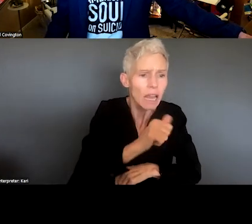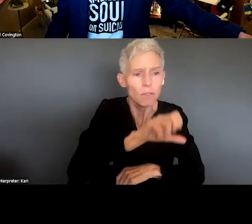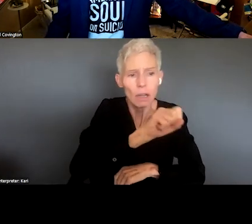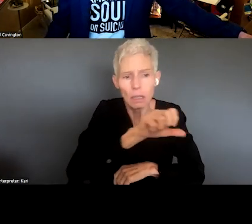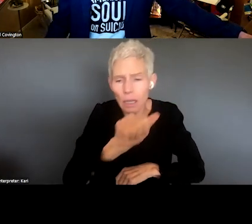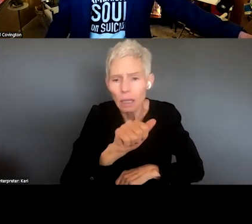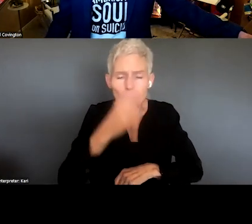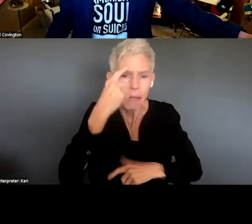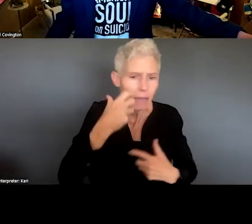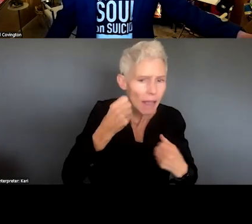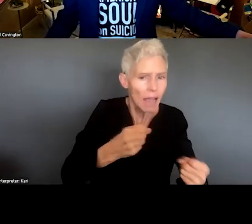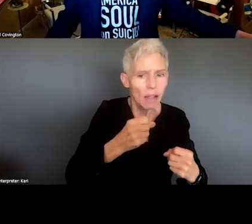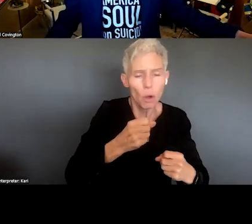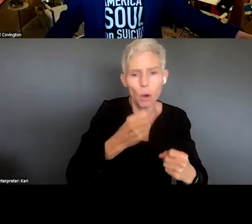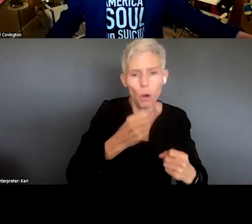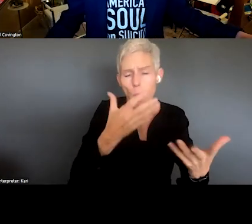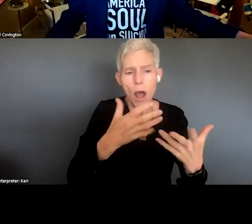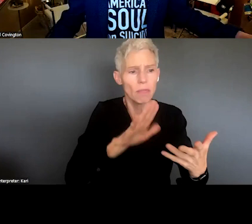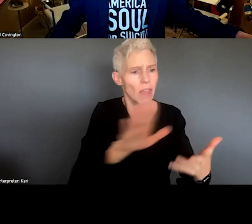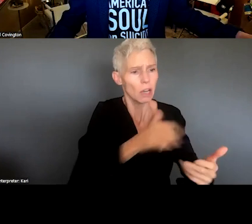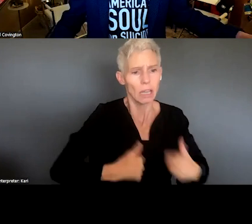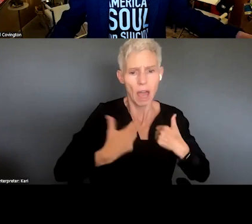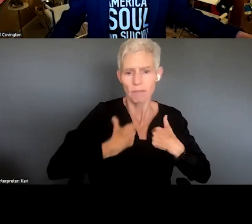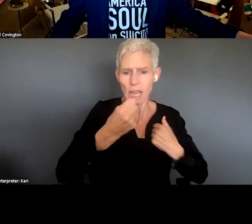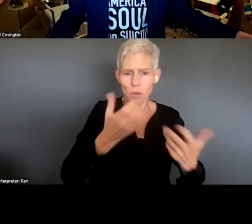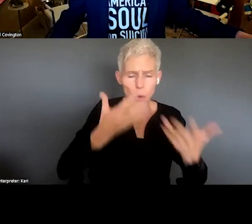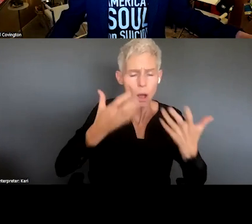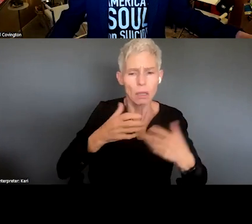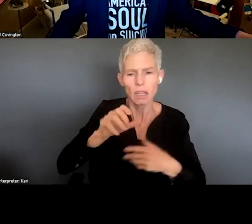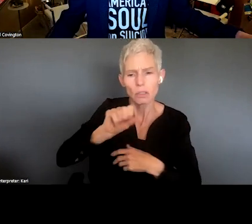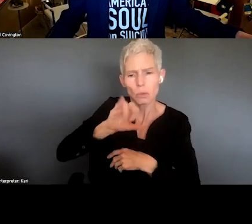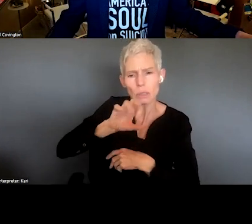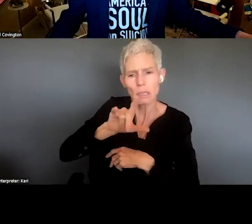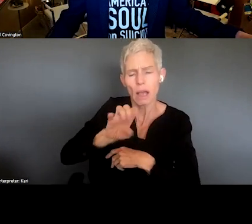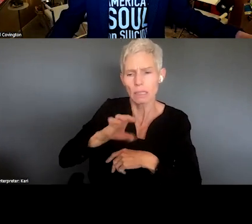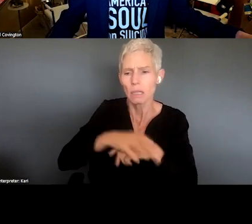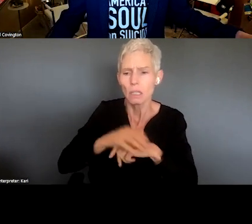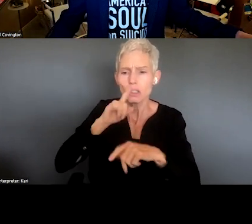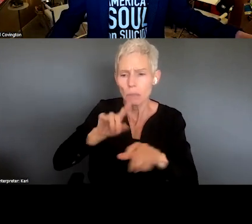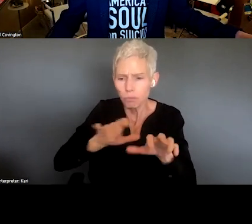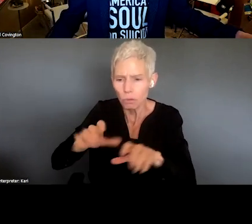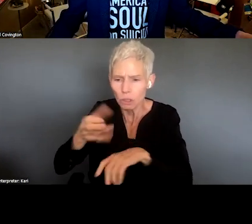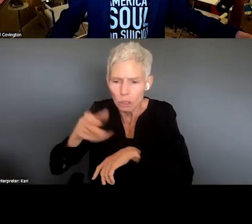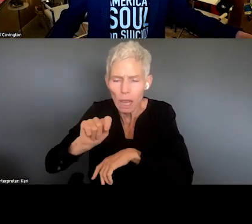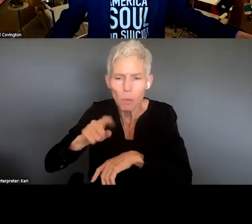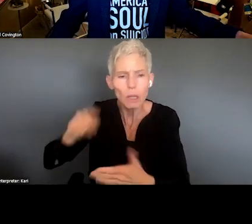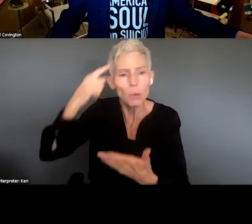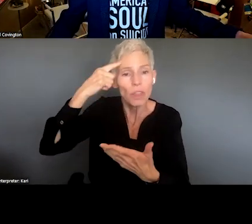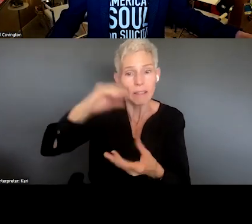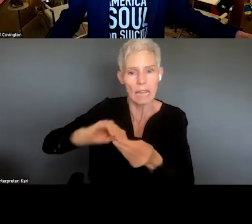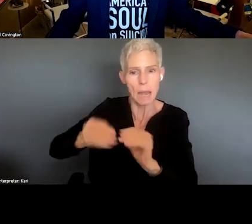or suicidal crisis? I'd love it if you just drop in the chat what you think is the number.